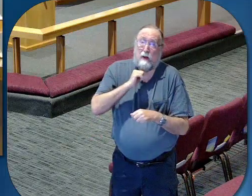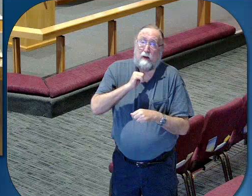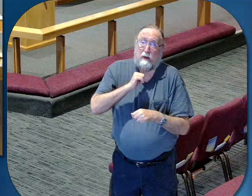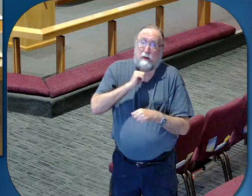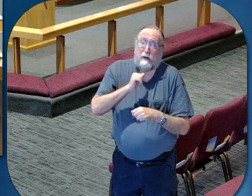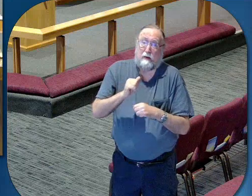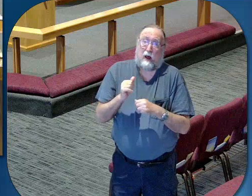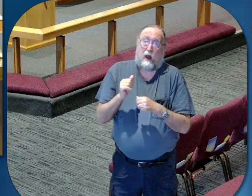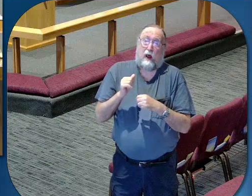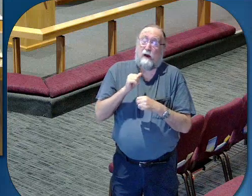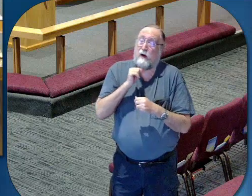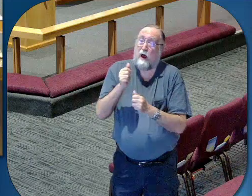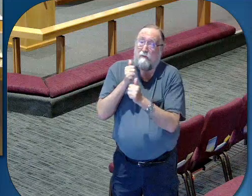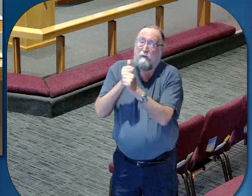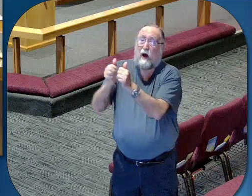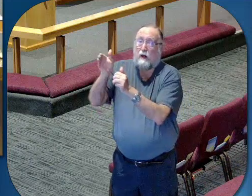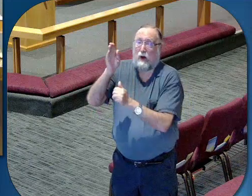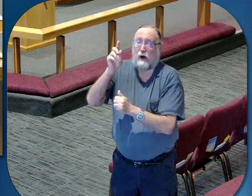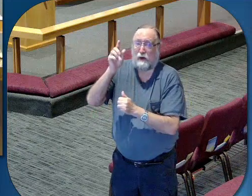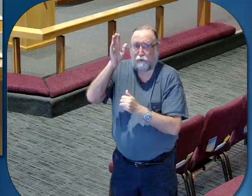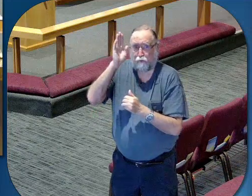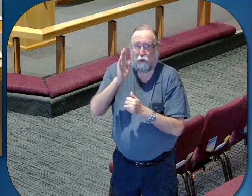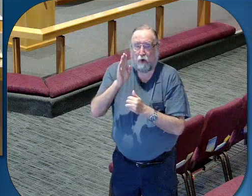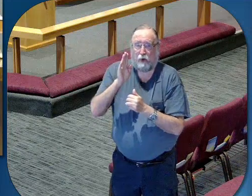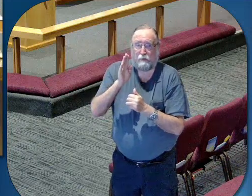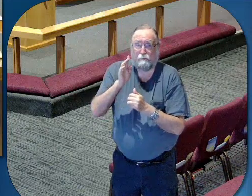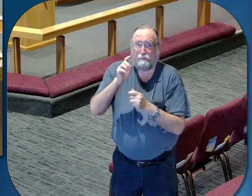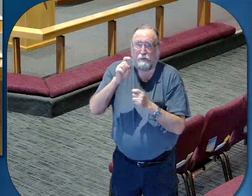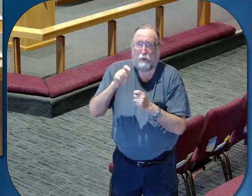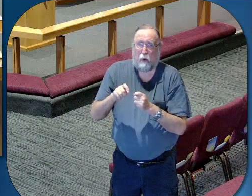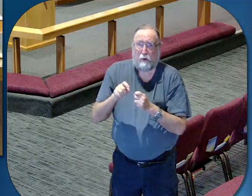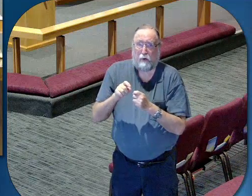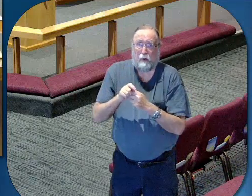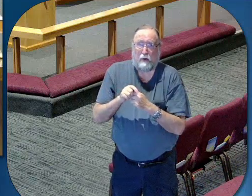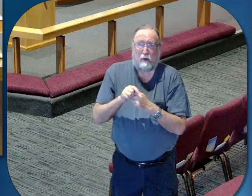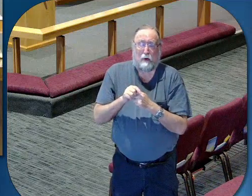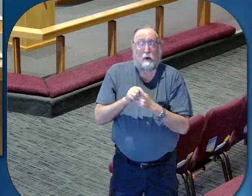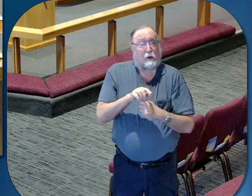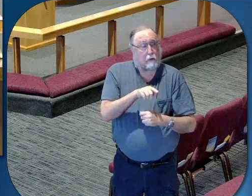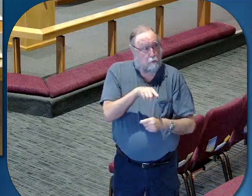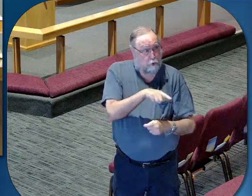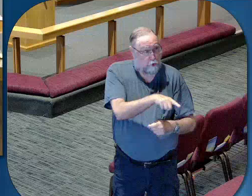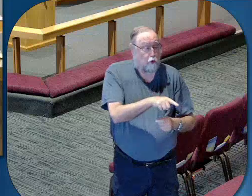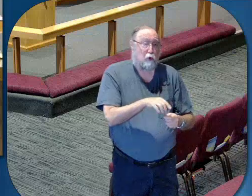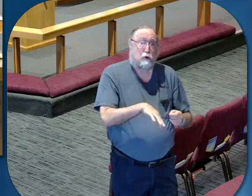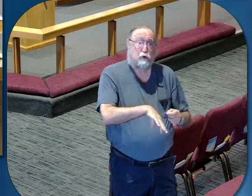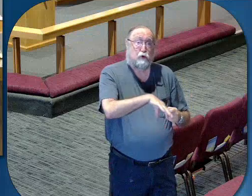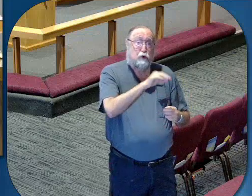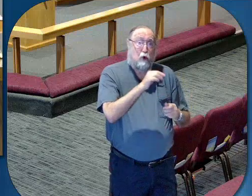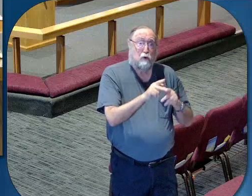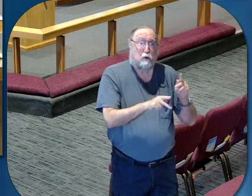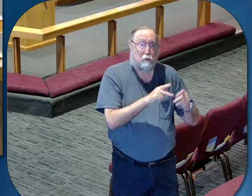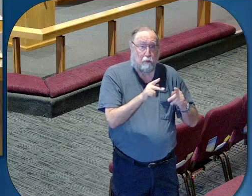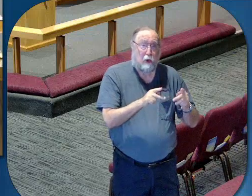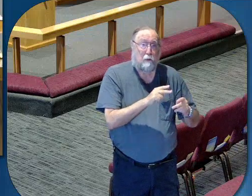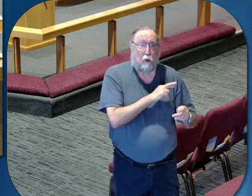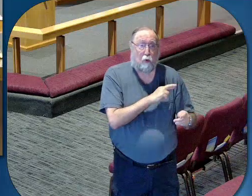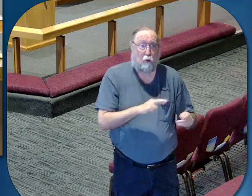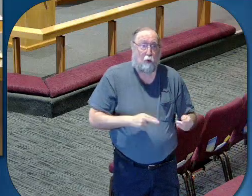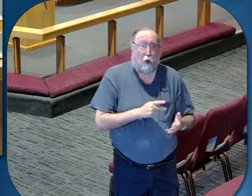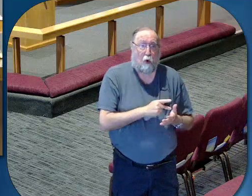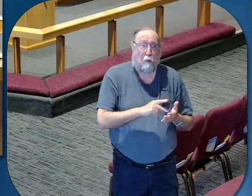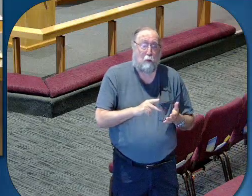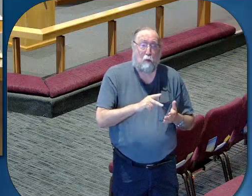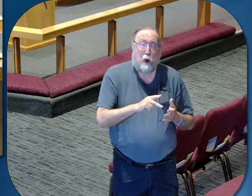they disobey the word, as they were destined to do. But you are a chosen race, a royal priesthood, a